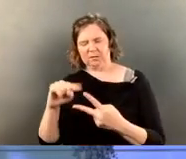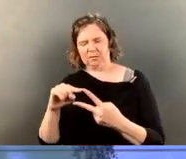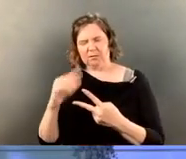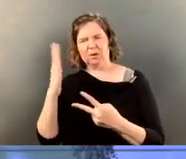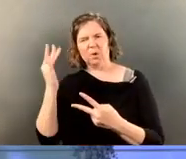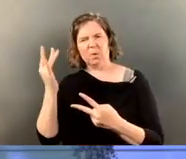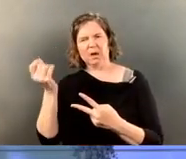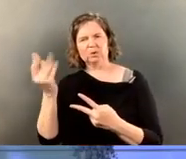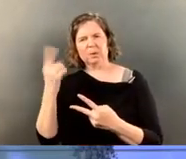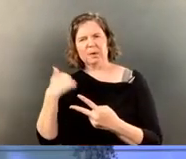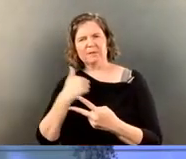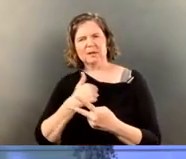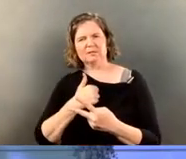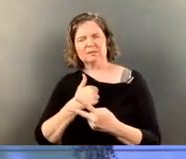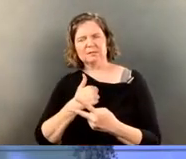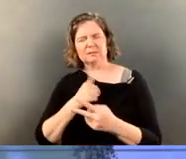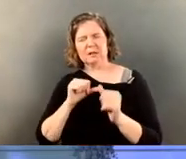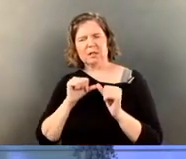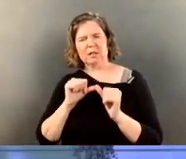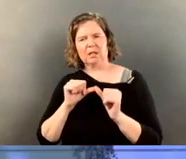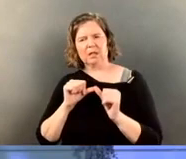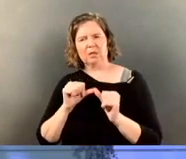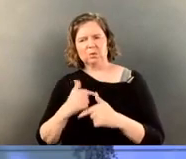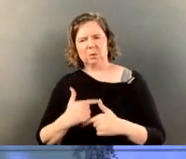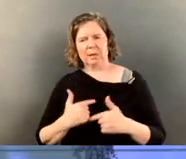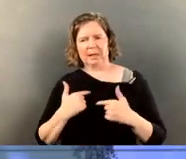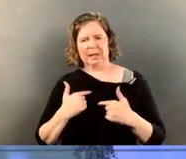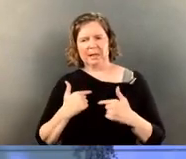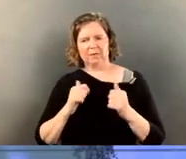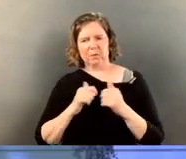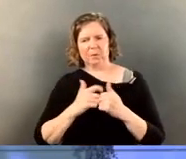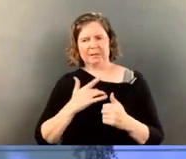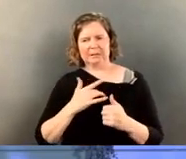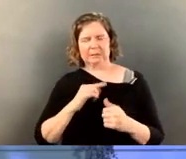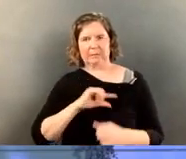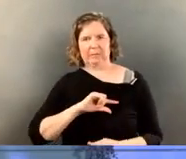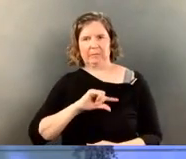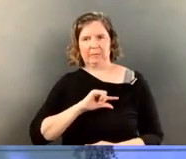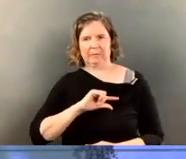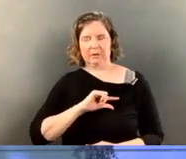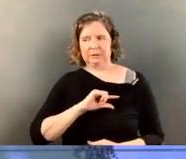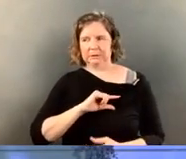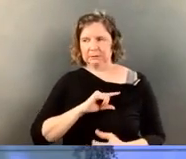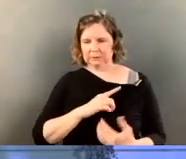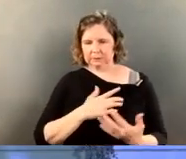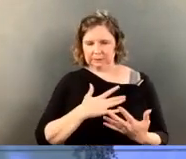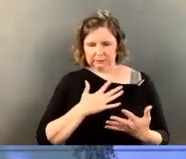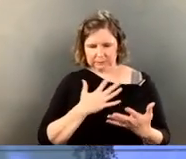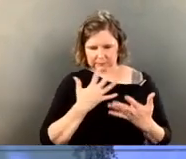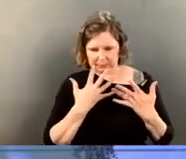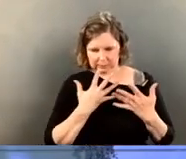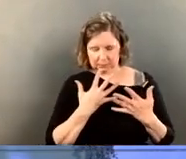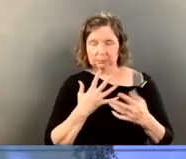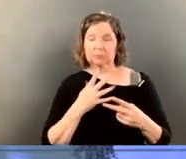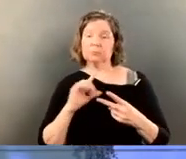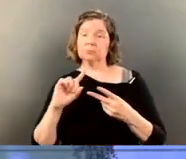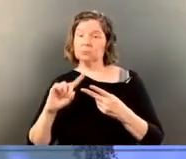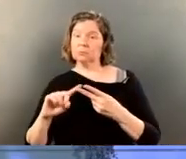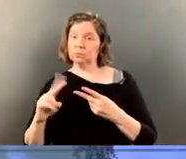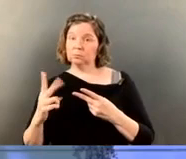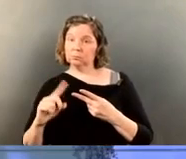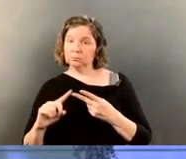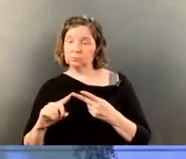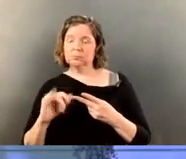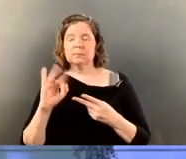Why do so many of us continue to live with a sense of guilt? And then number two,